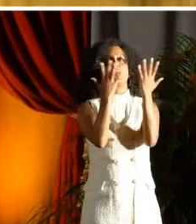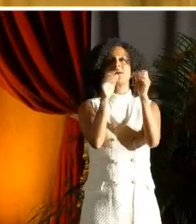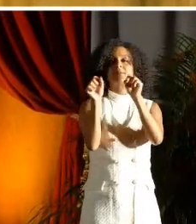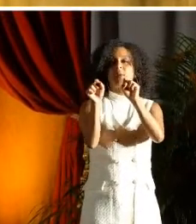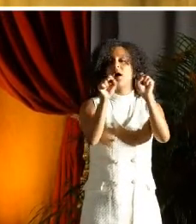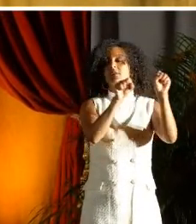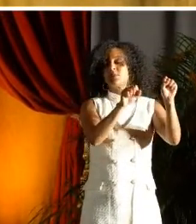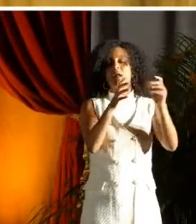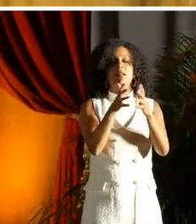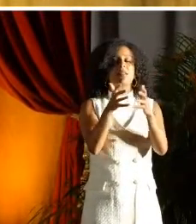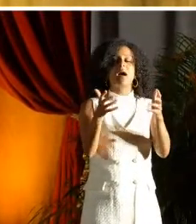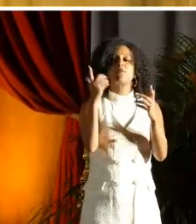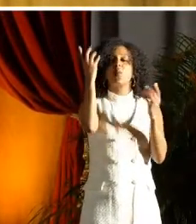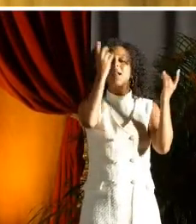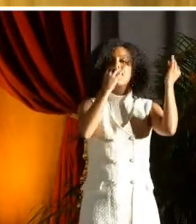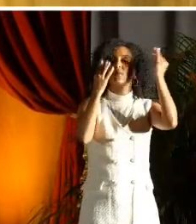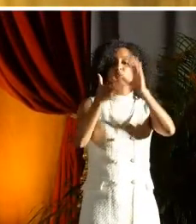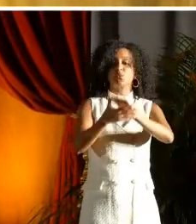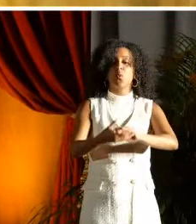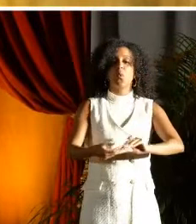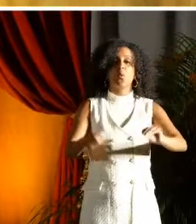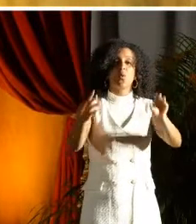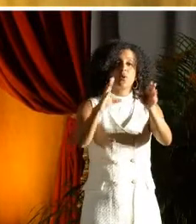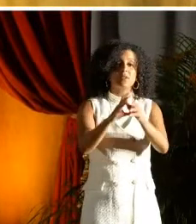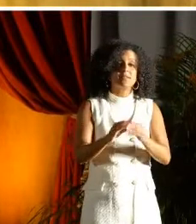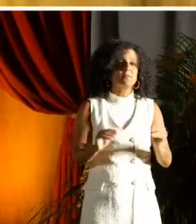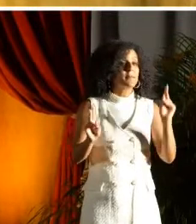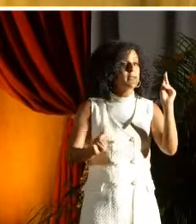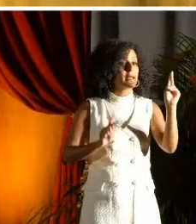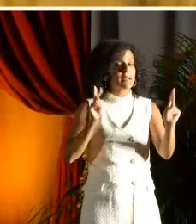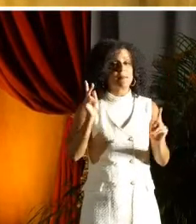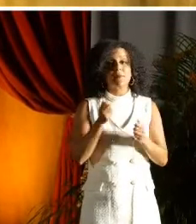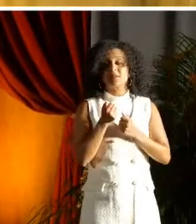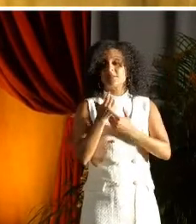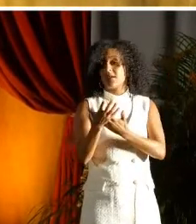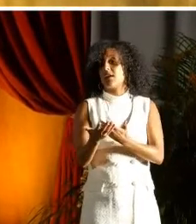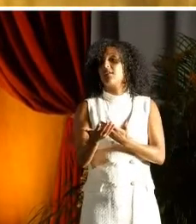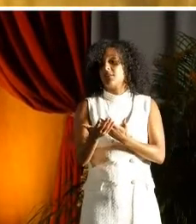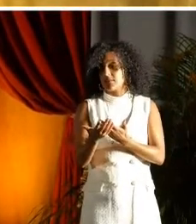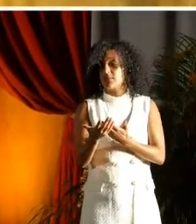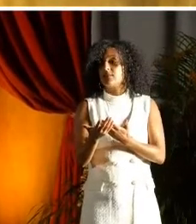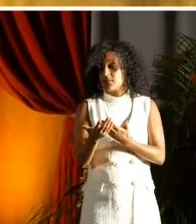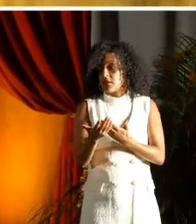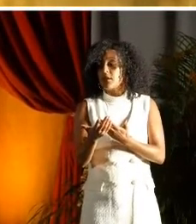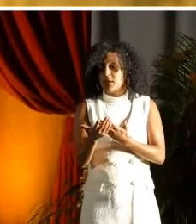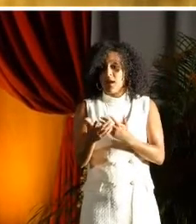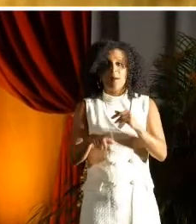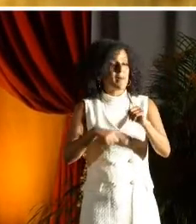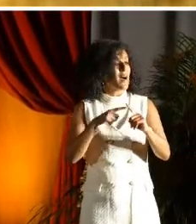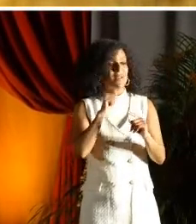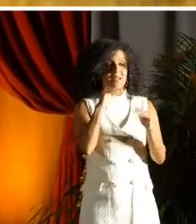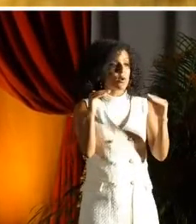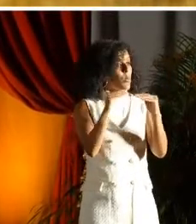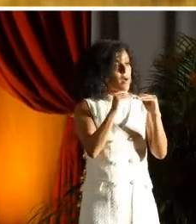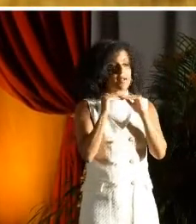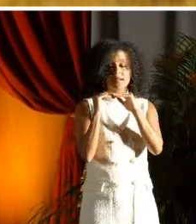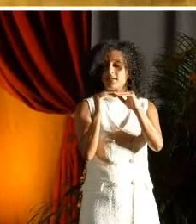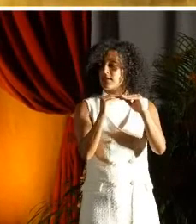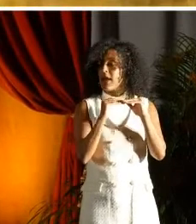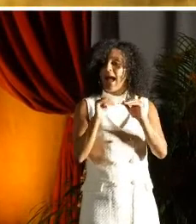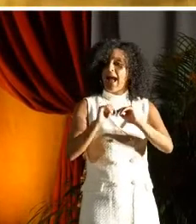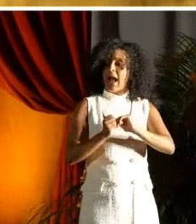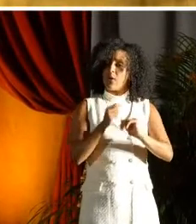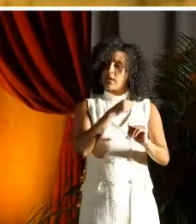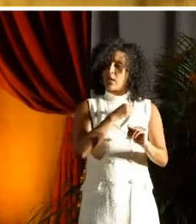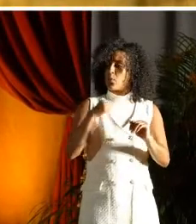lot about is even the stories that we all tell ourselves about inequality and how we